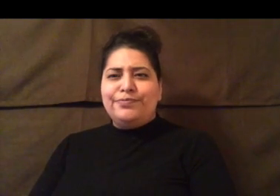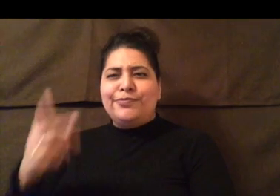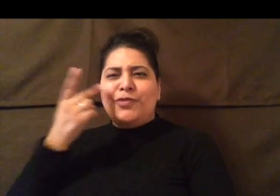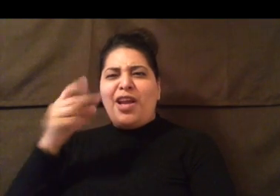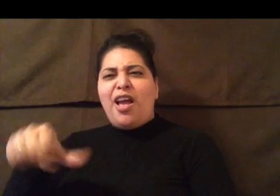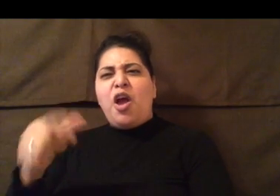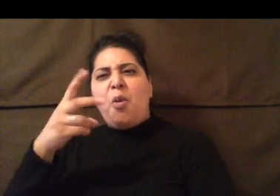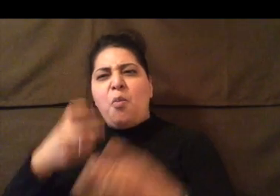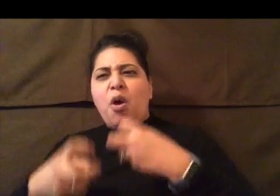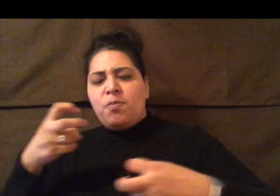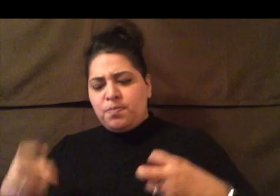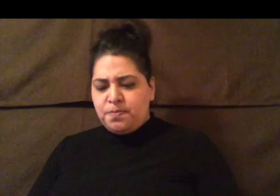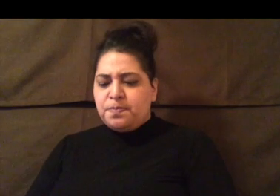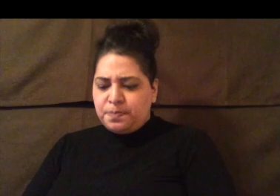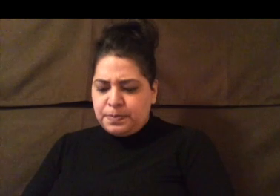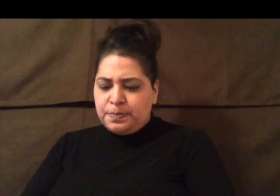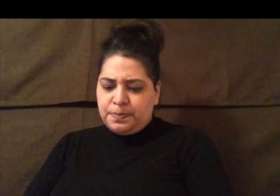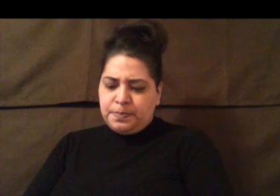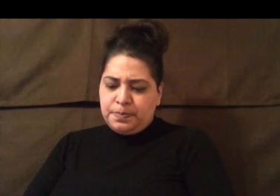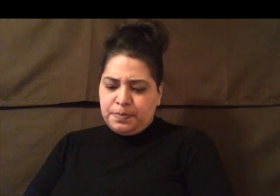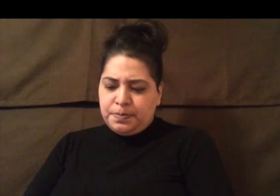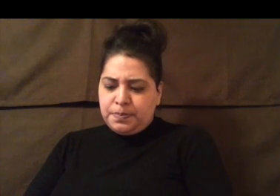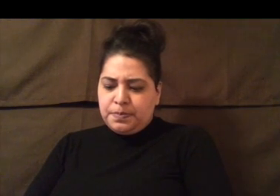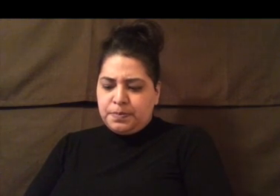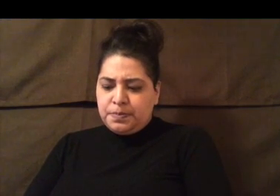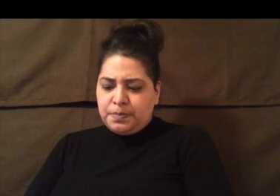Okay, let's look at another problem.